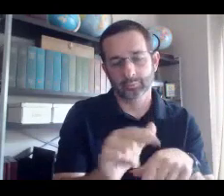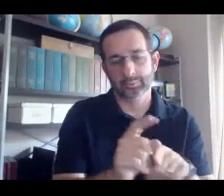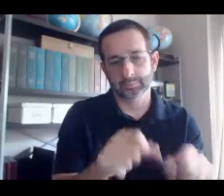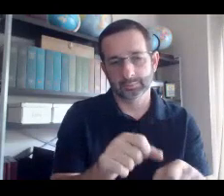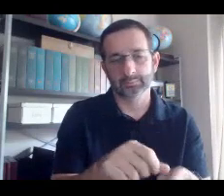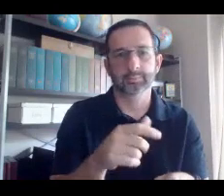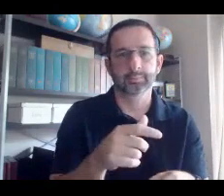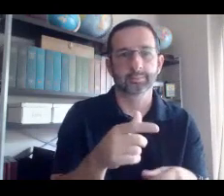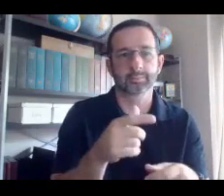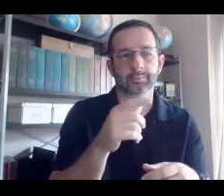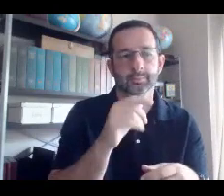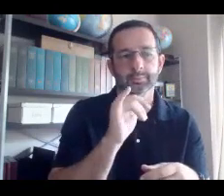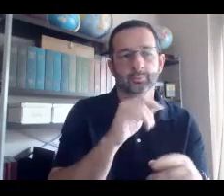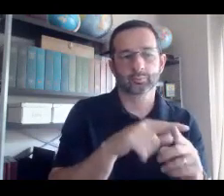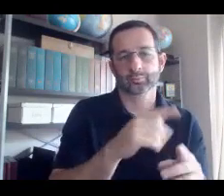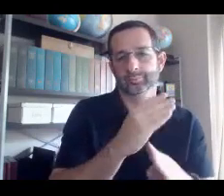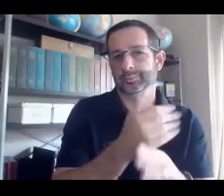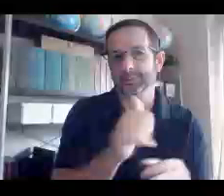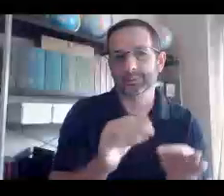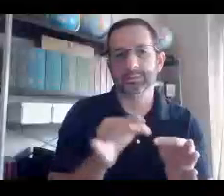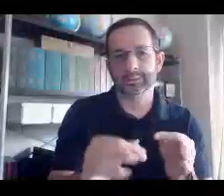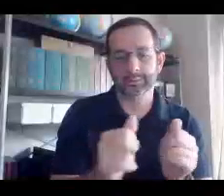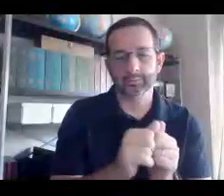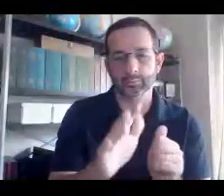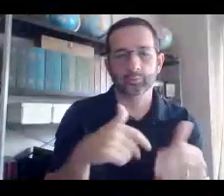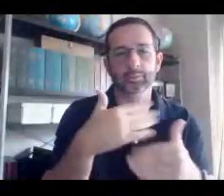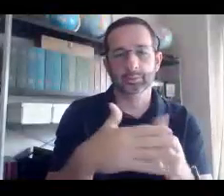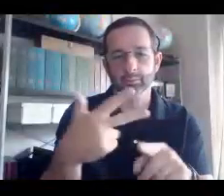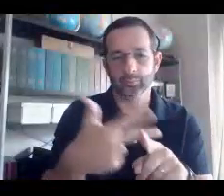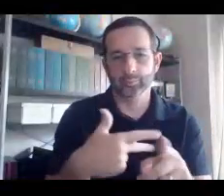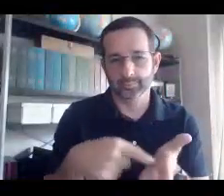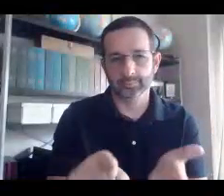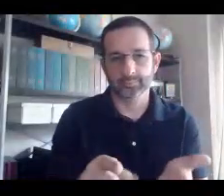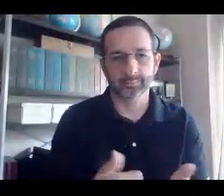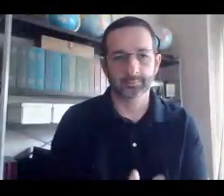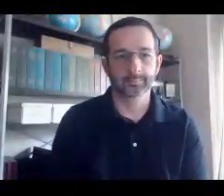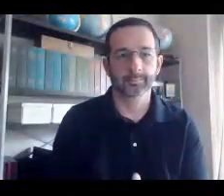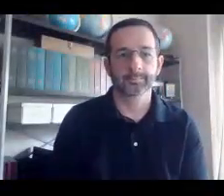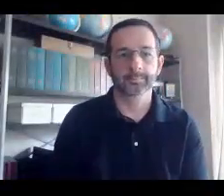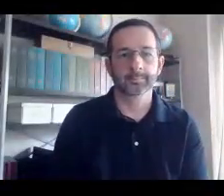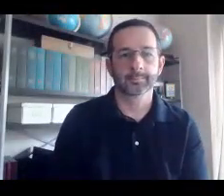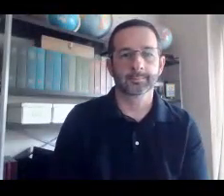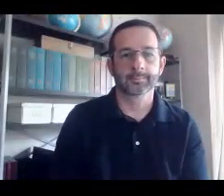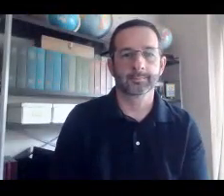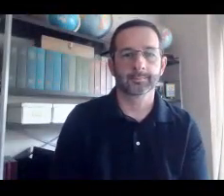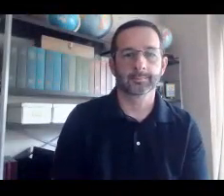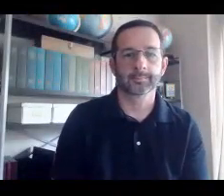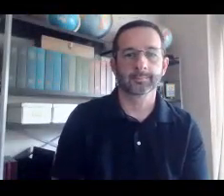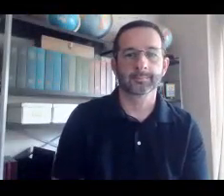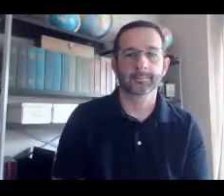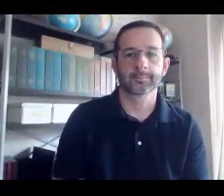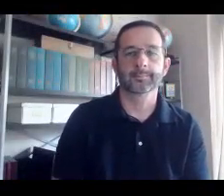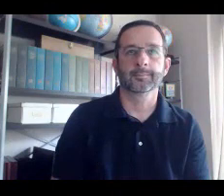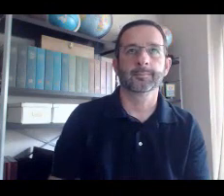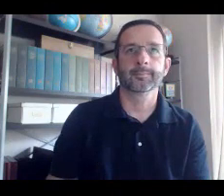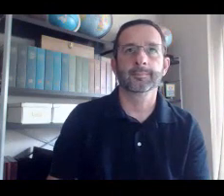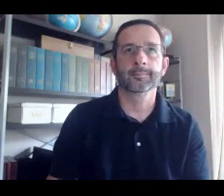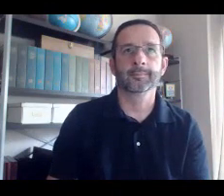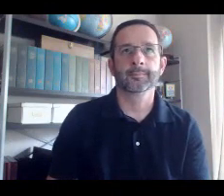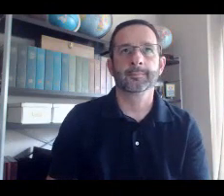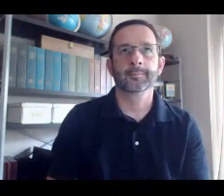up yourself as early as possible. Again, just to avoid any complications and any delays in your next